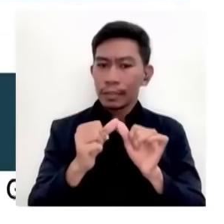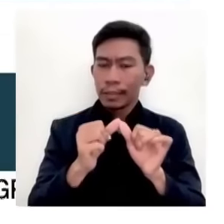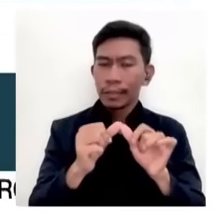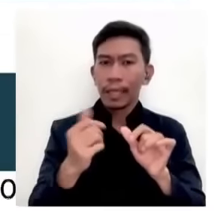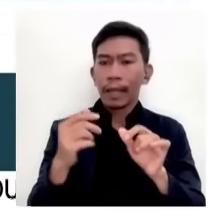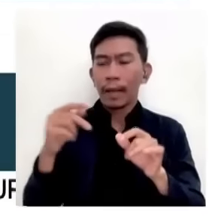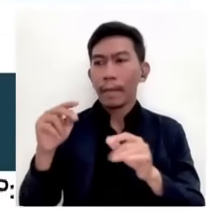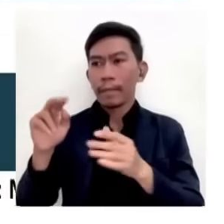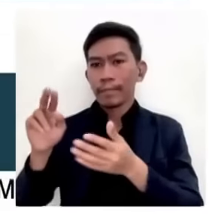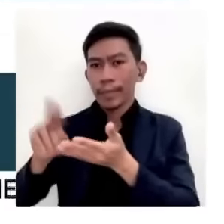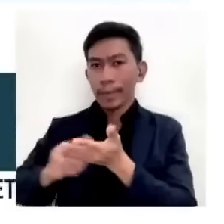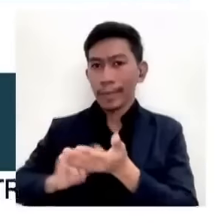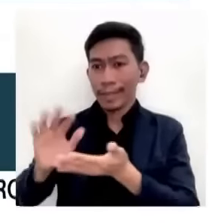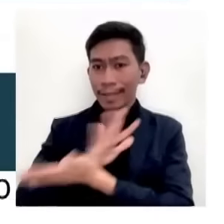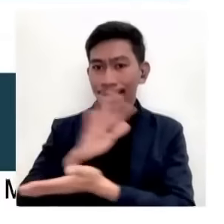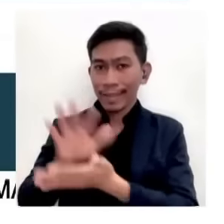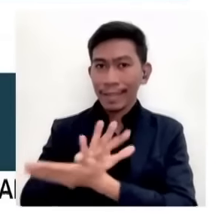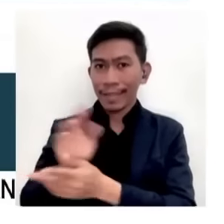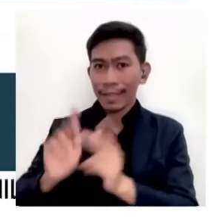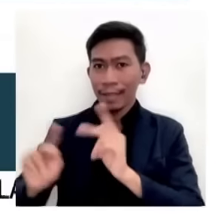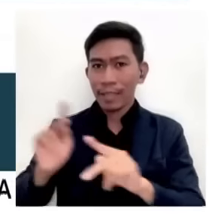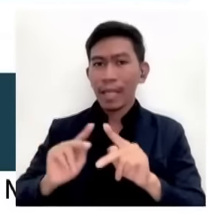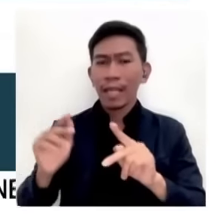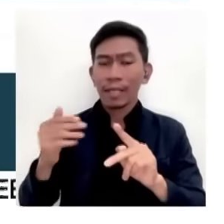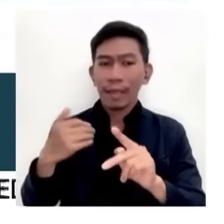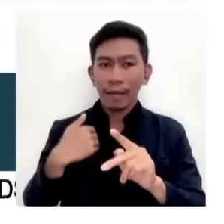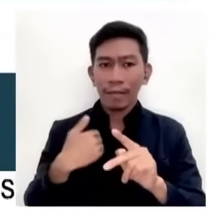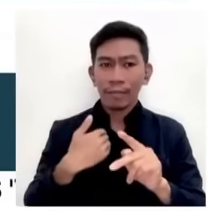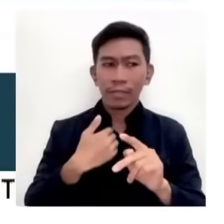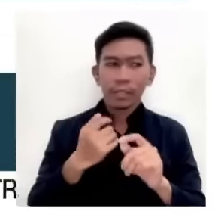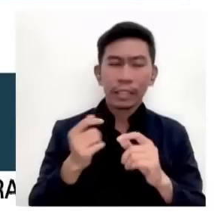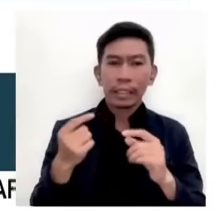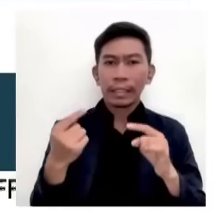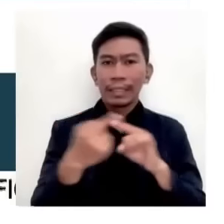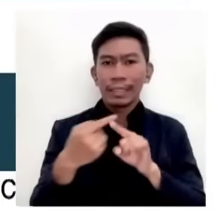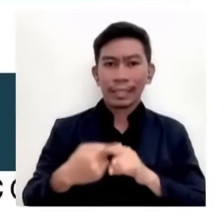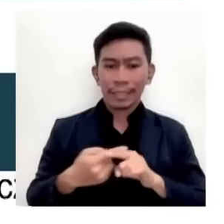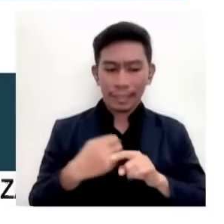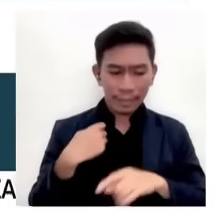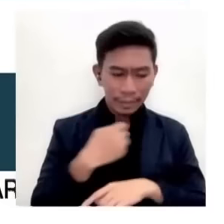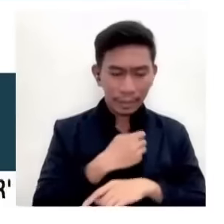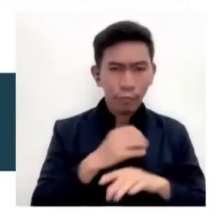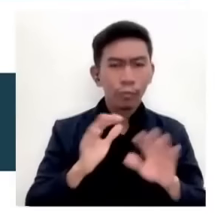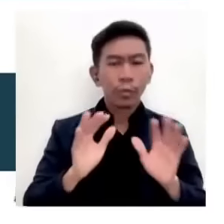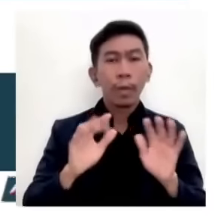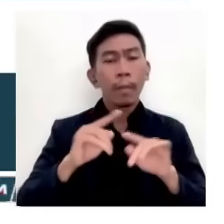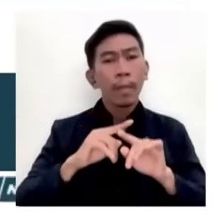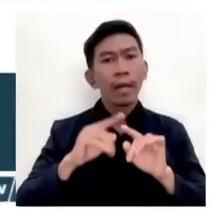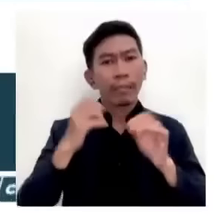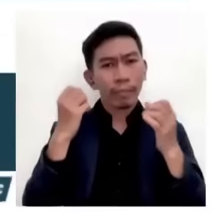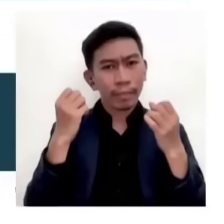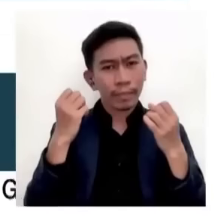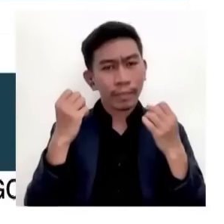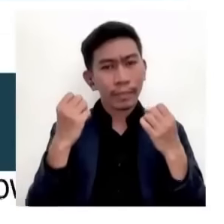the House of Representatives and the Senate. No, there's a lot of things at stake here, and that's what we